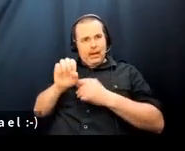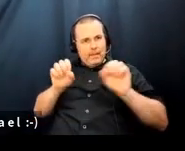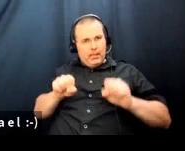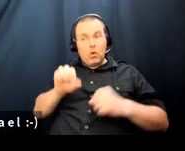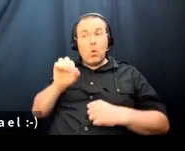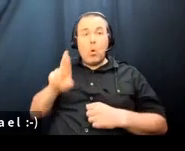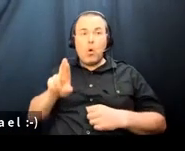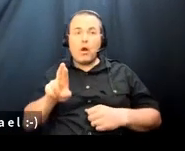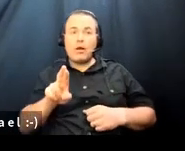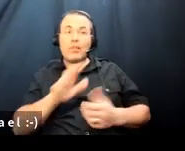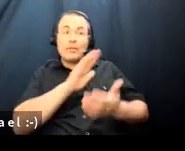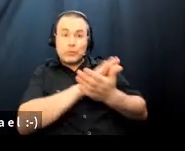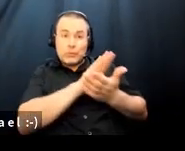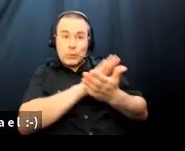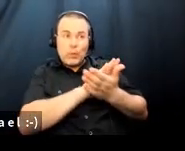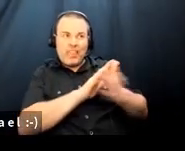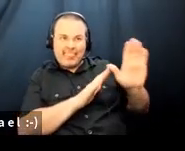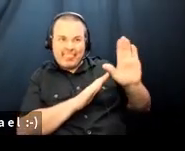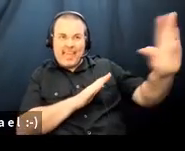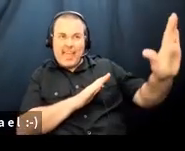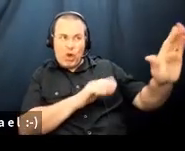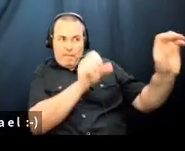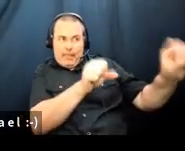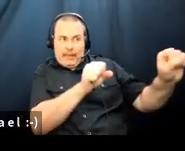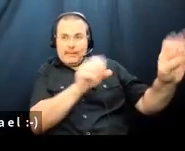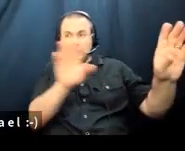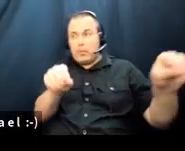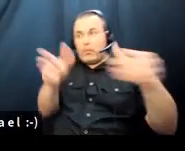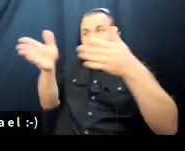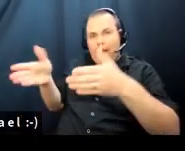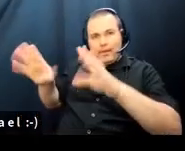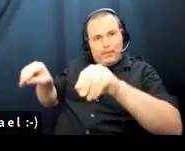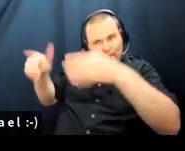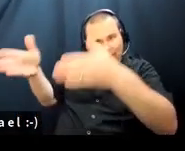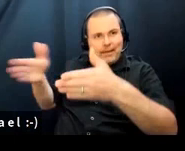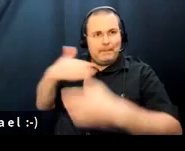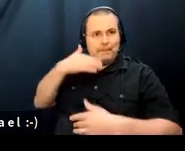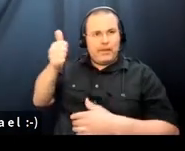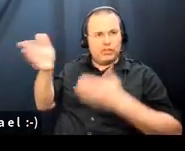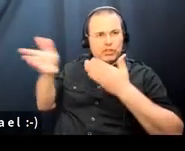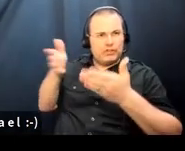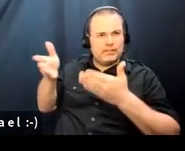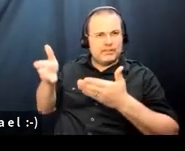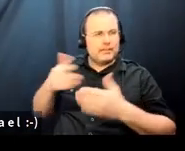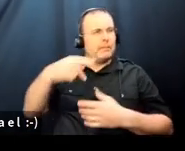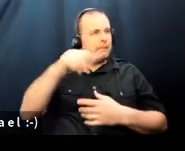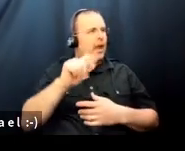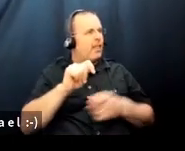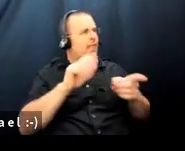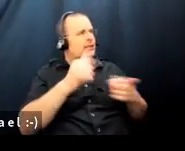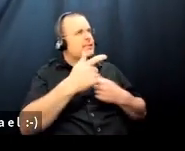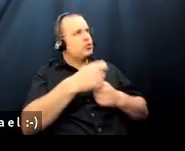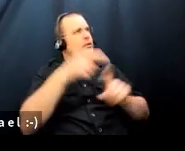the schools to provide better services? That's interesting. That's an interesting point. I like